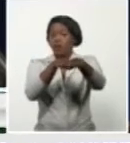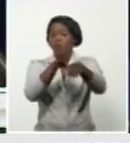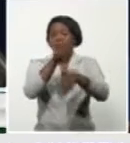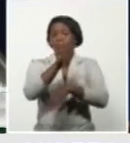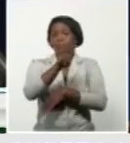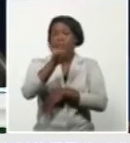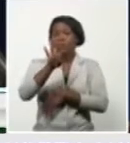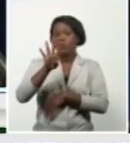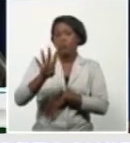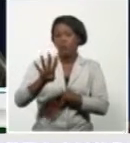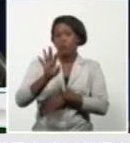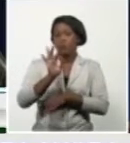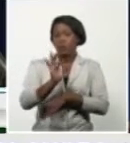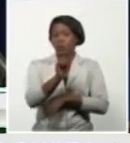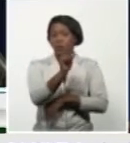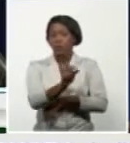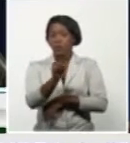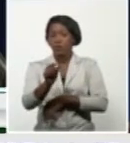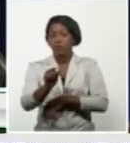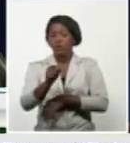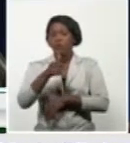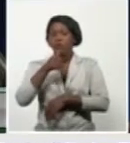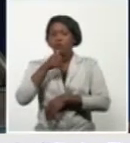444 patients admitted in our hospitals,